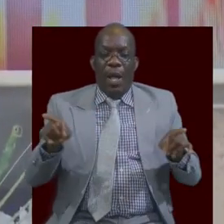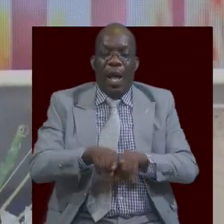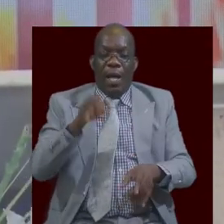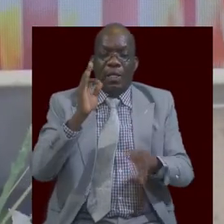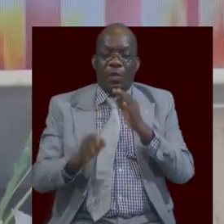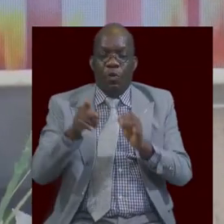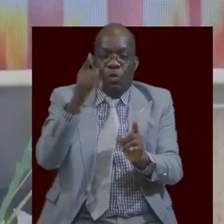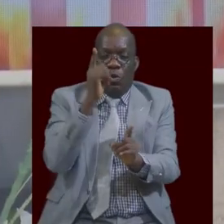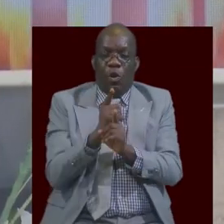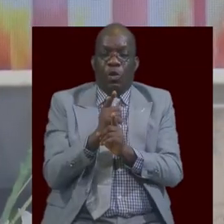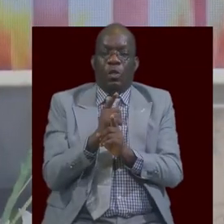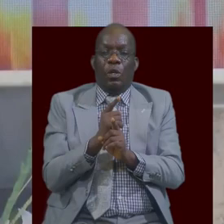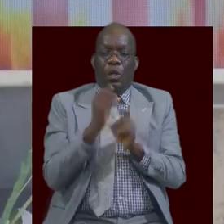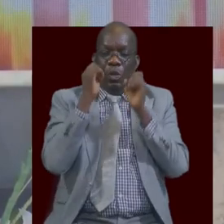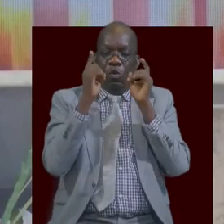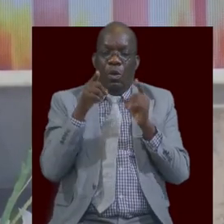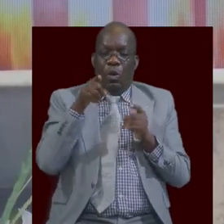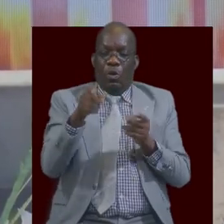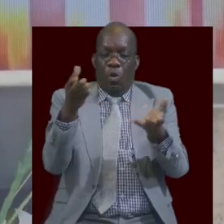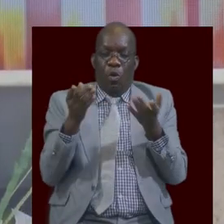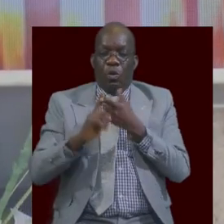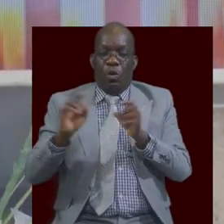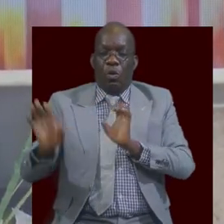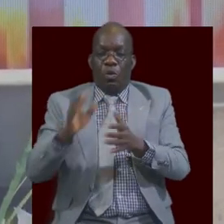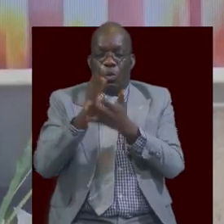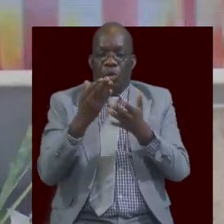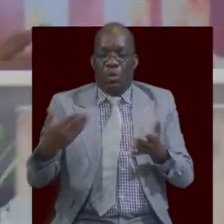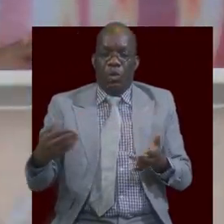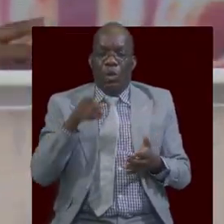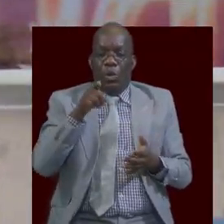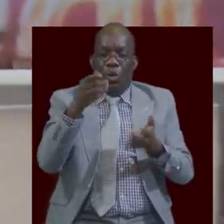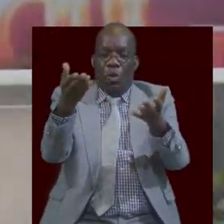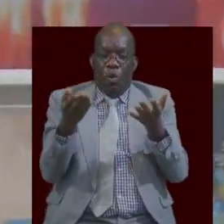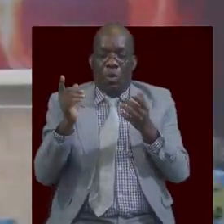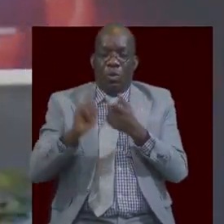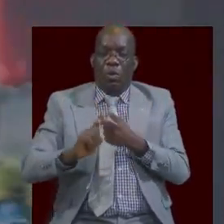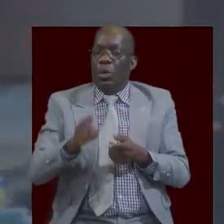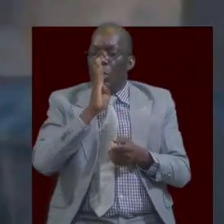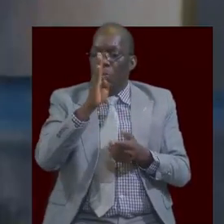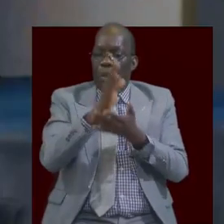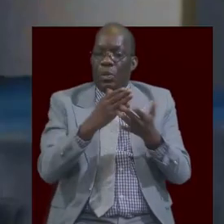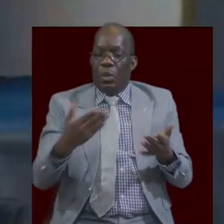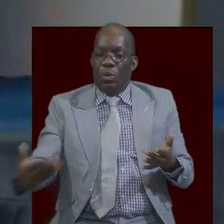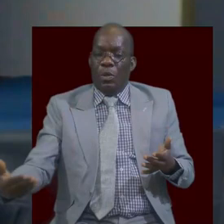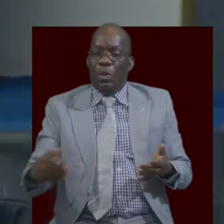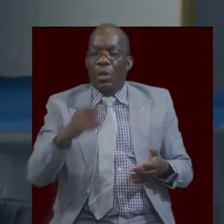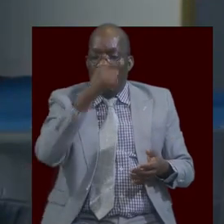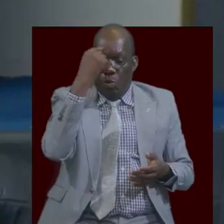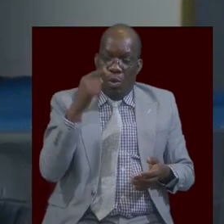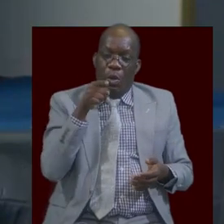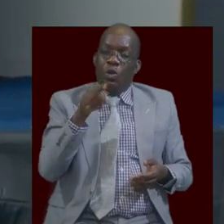awake. You want to do something. You want to be something because you are honest